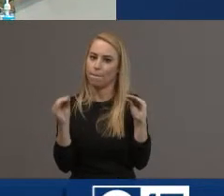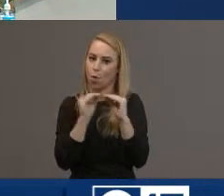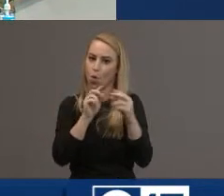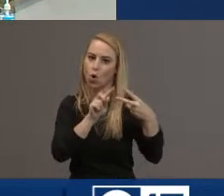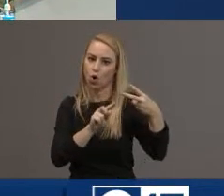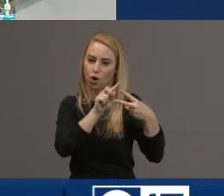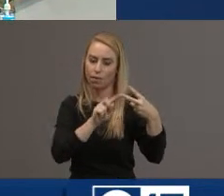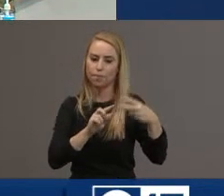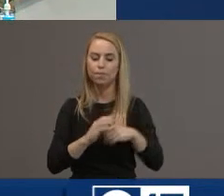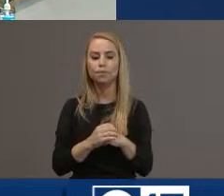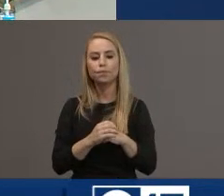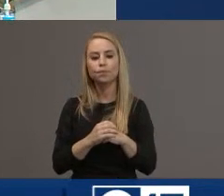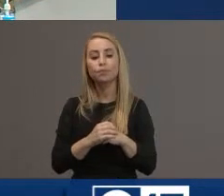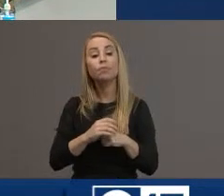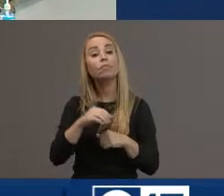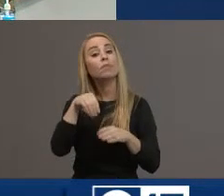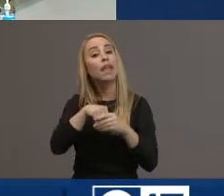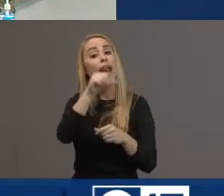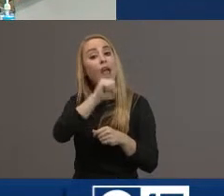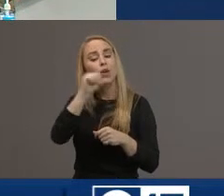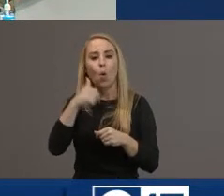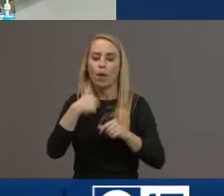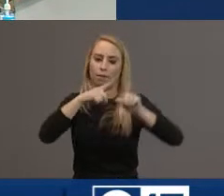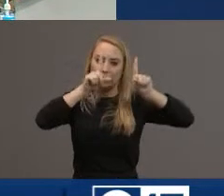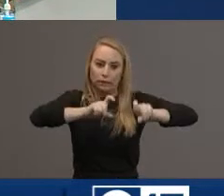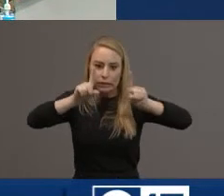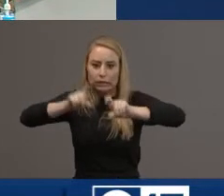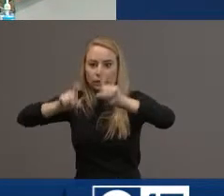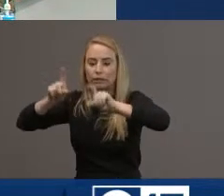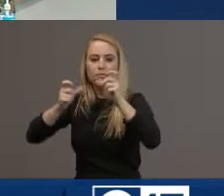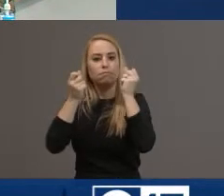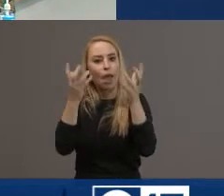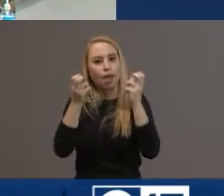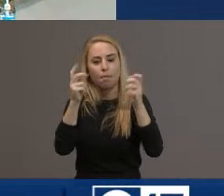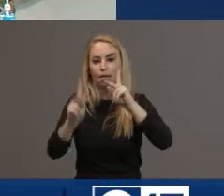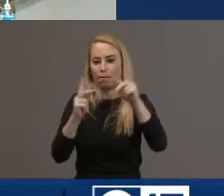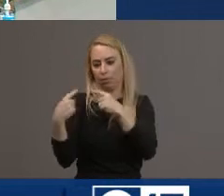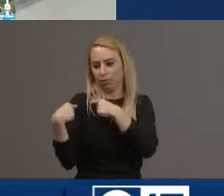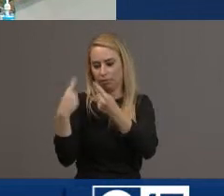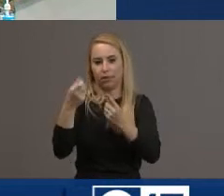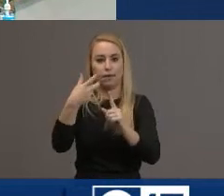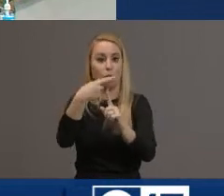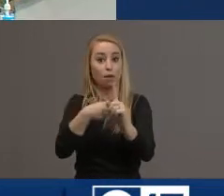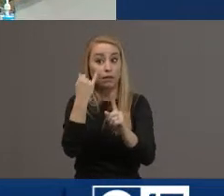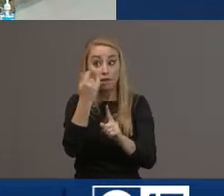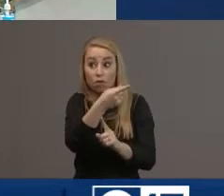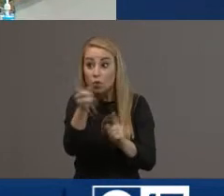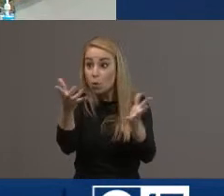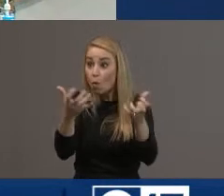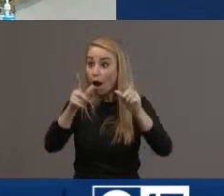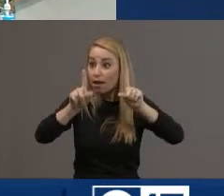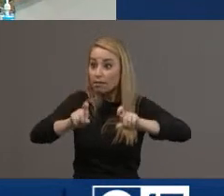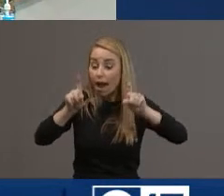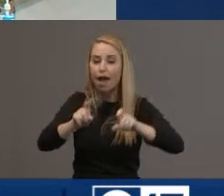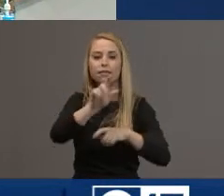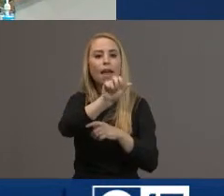for the last several months. If you want to get tested, you can go to